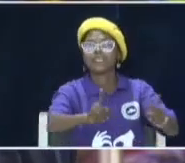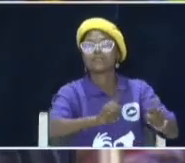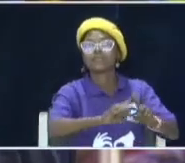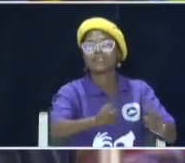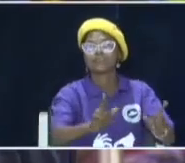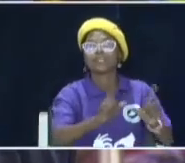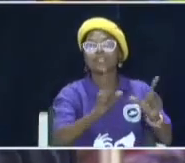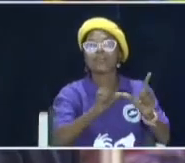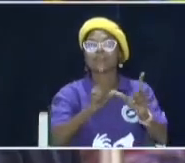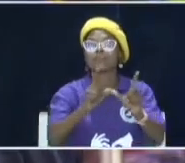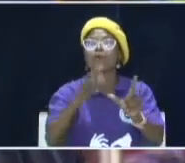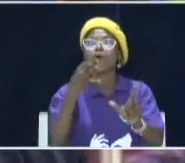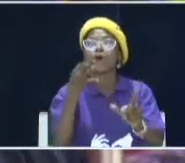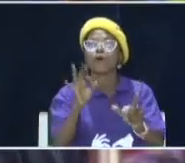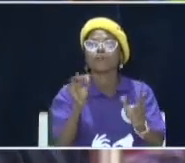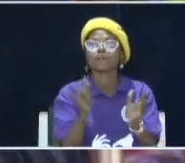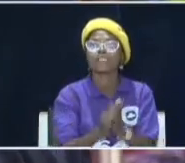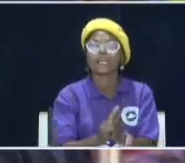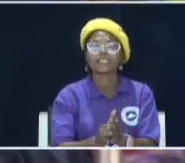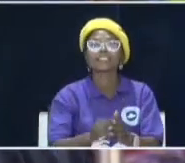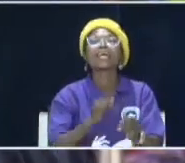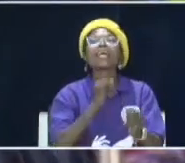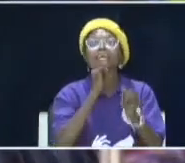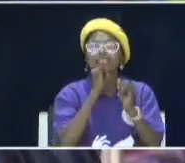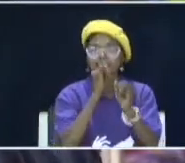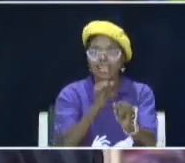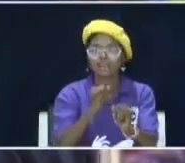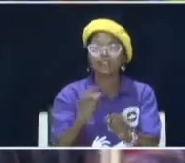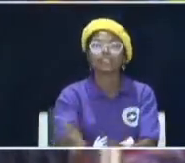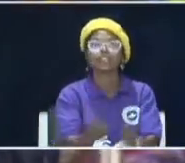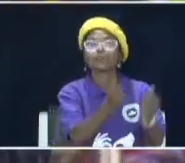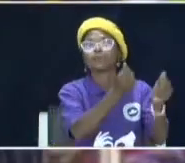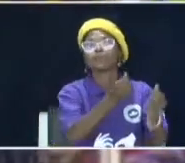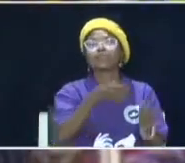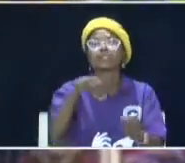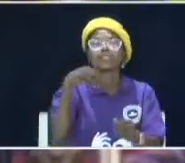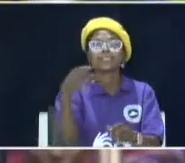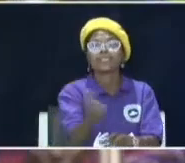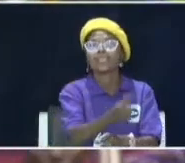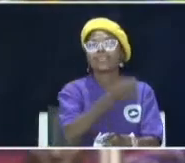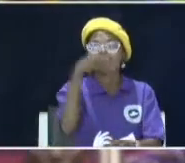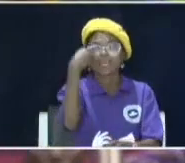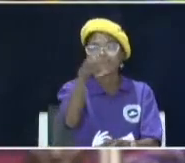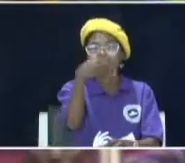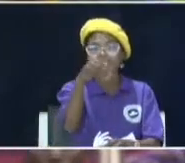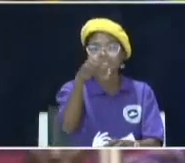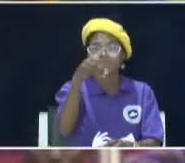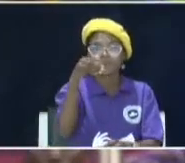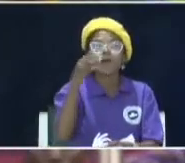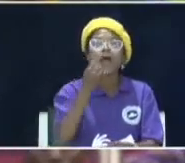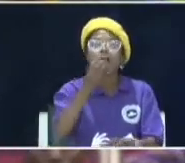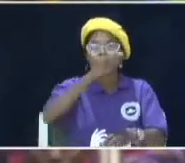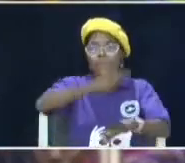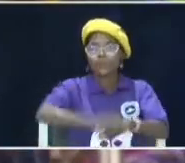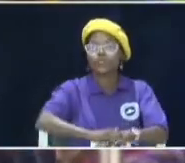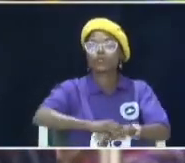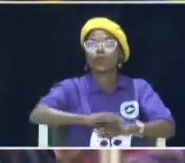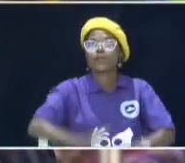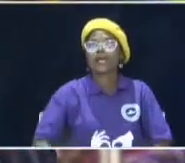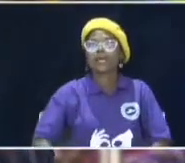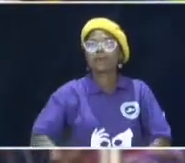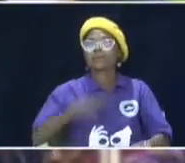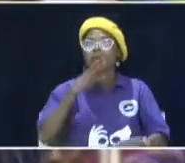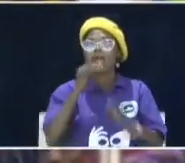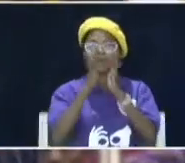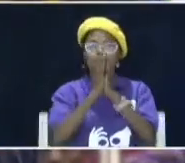the mantle and placed on her lap, trusting God for favor. All to the glory of God.